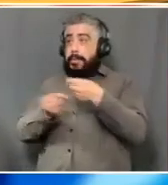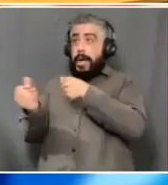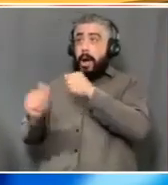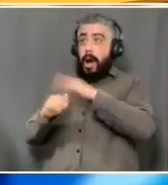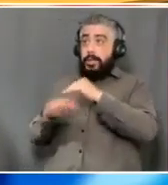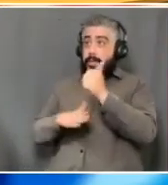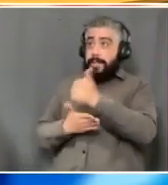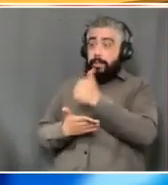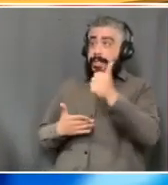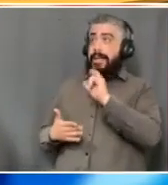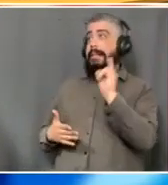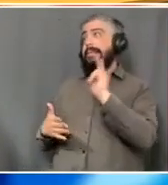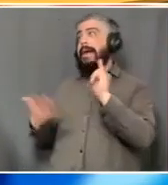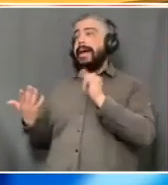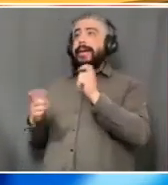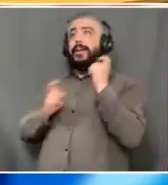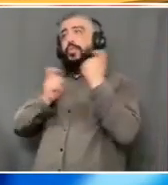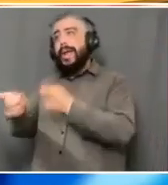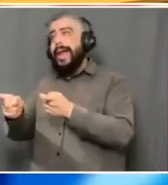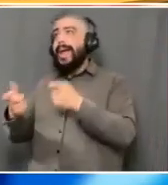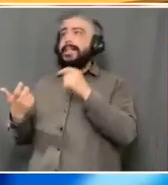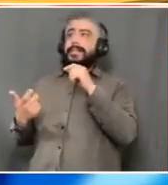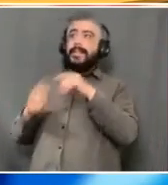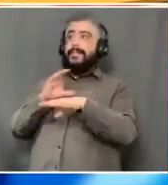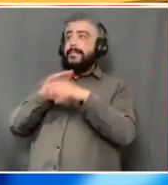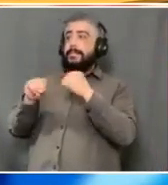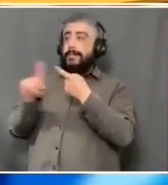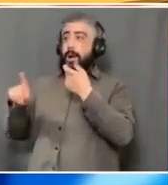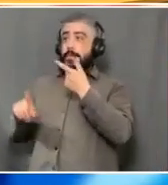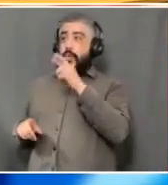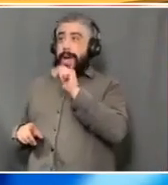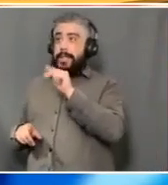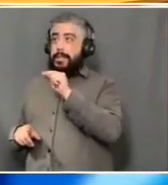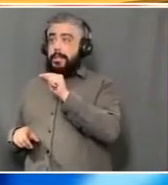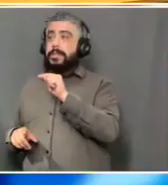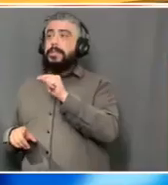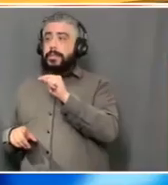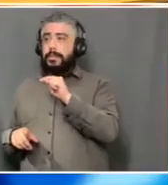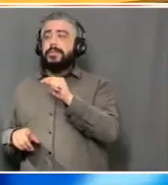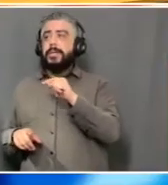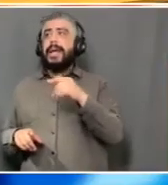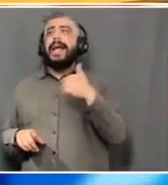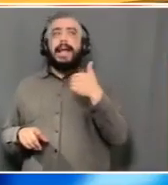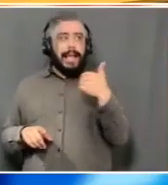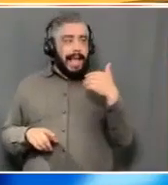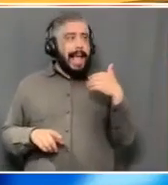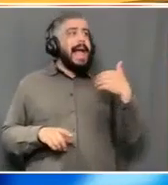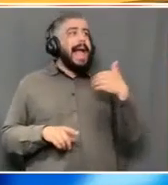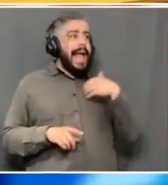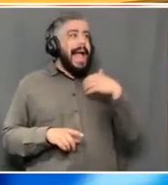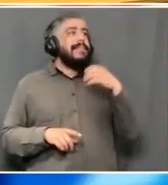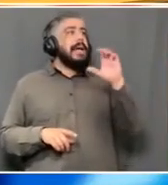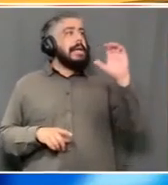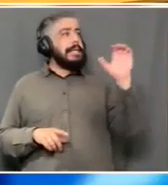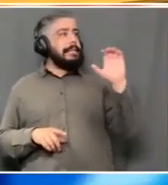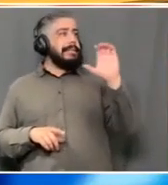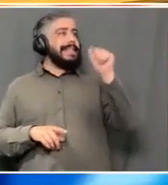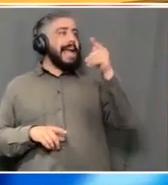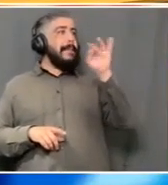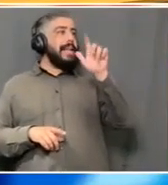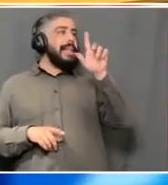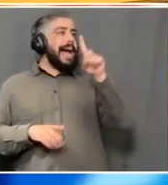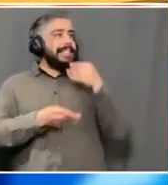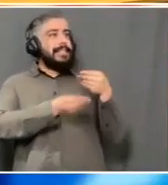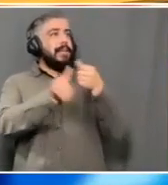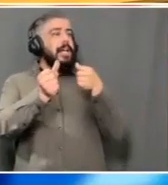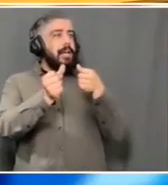like grants, or that come out of grants, right? So there's not just the total. There's capitalized expenditures associated with the acquisition